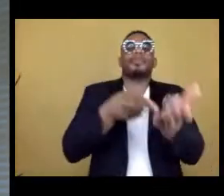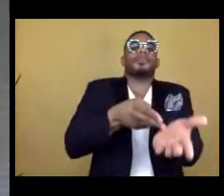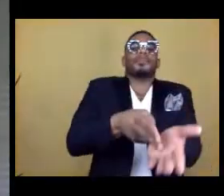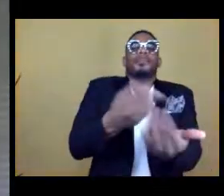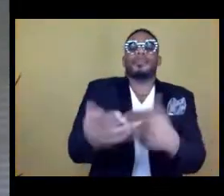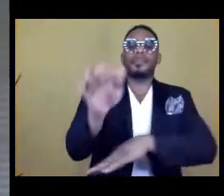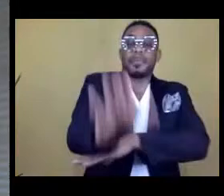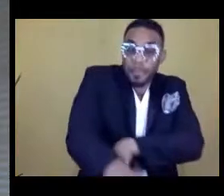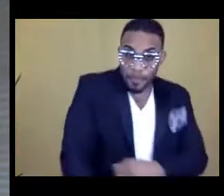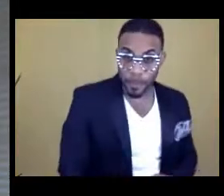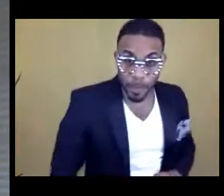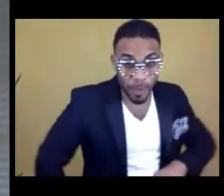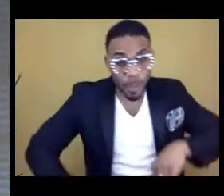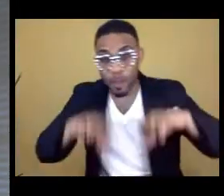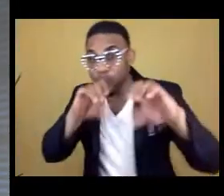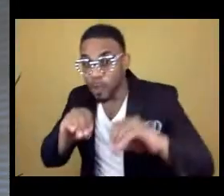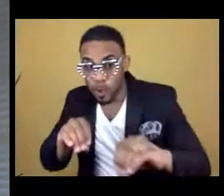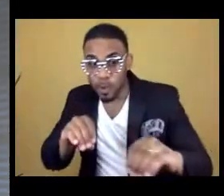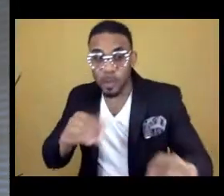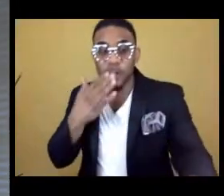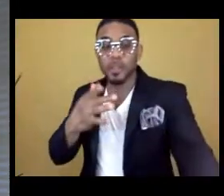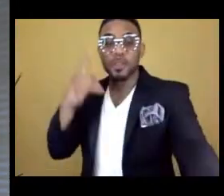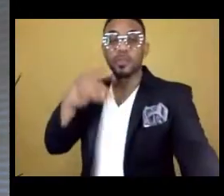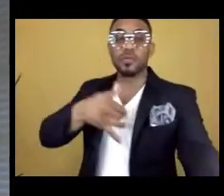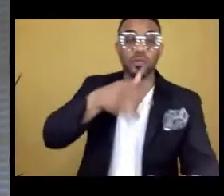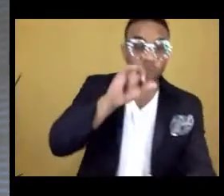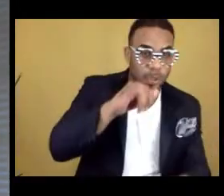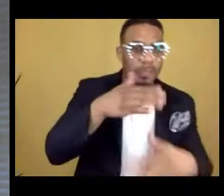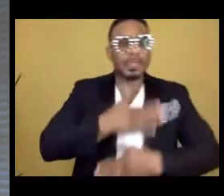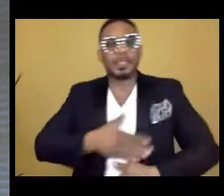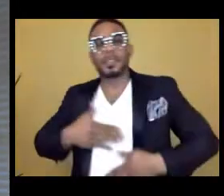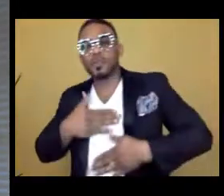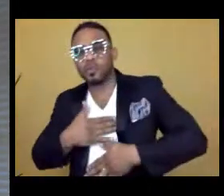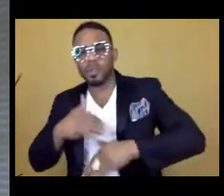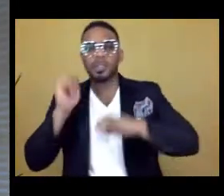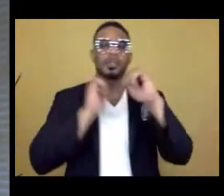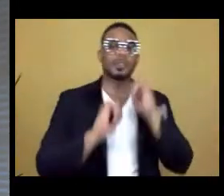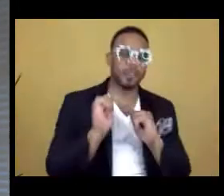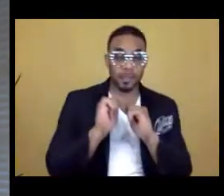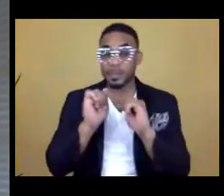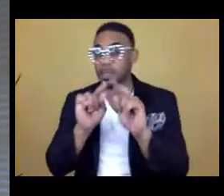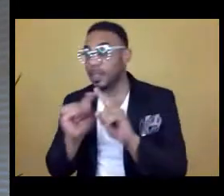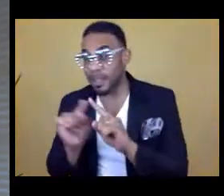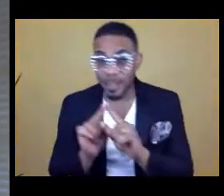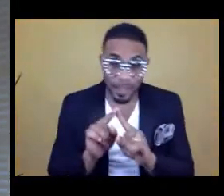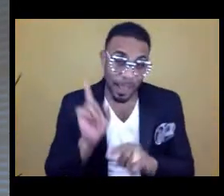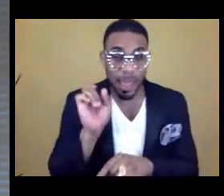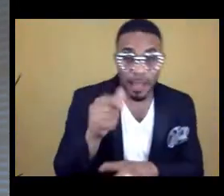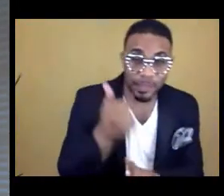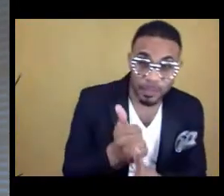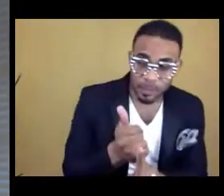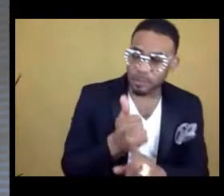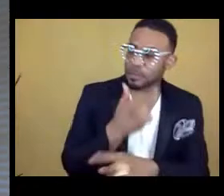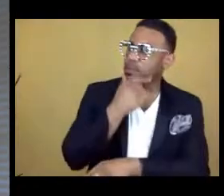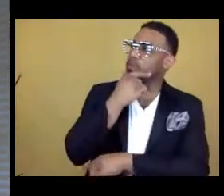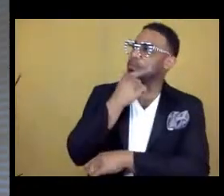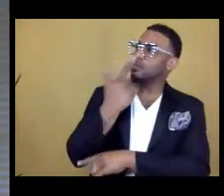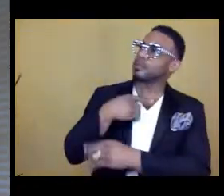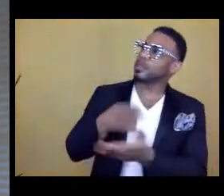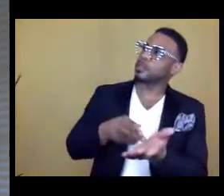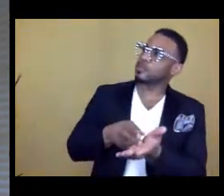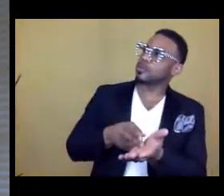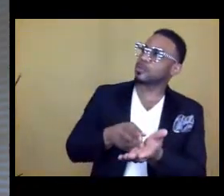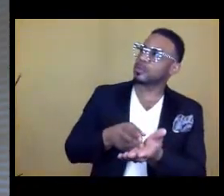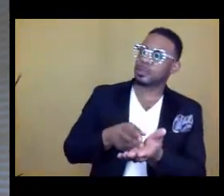evening, y'all. So get something good to drink, enjoy the show, and ask yourself, what is my truth? As